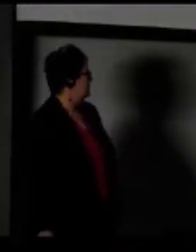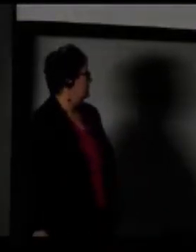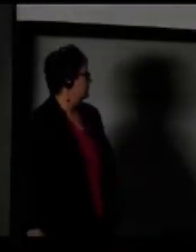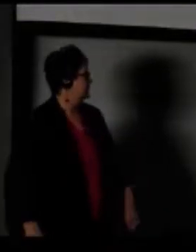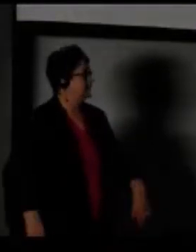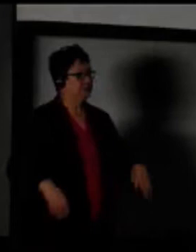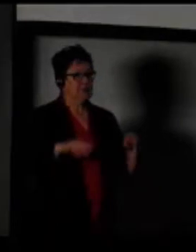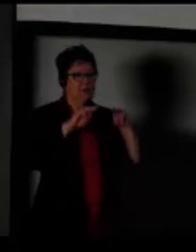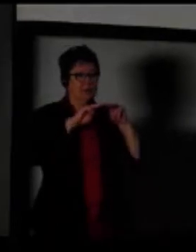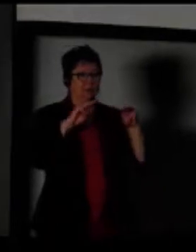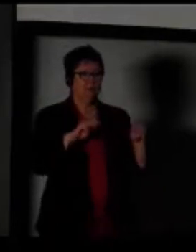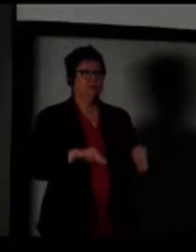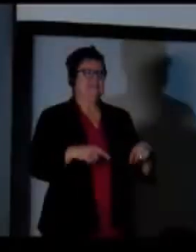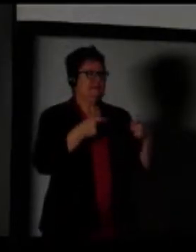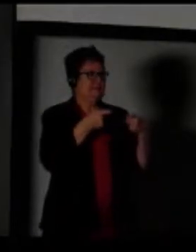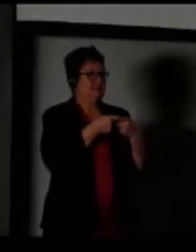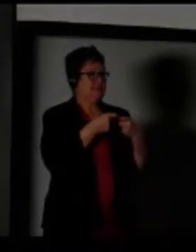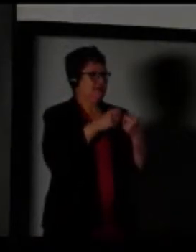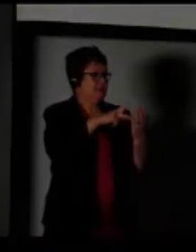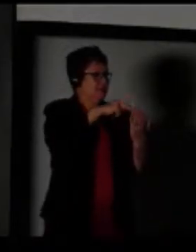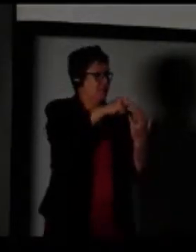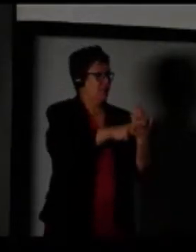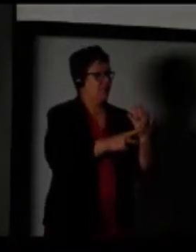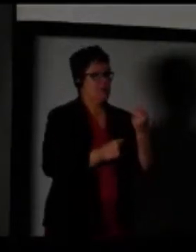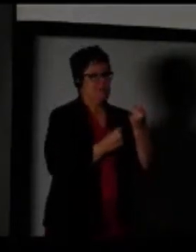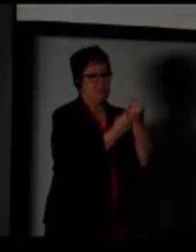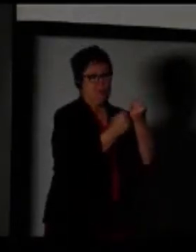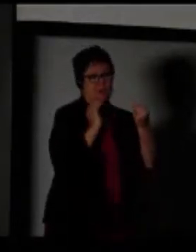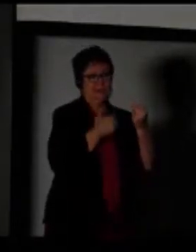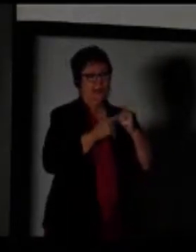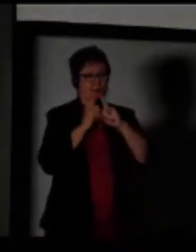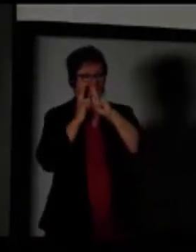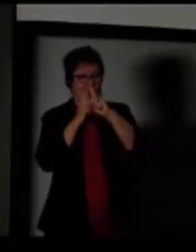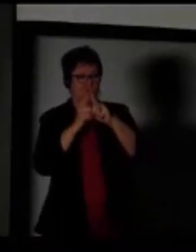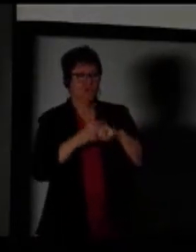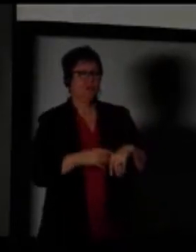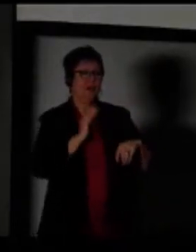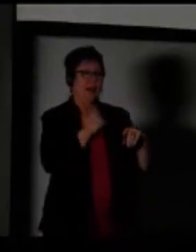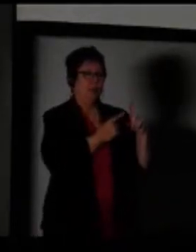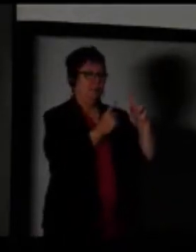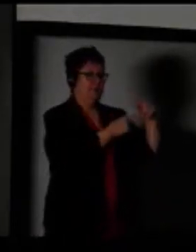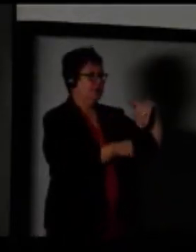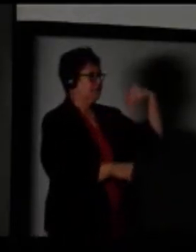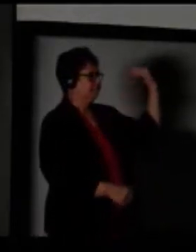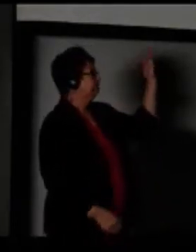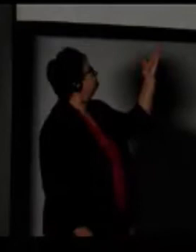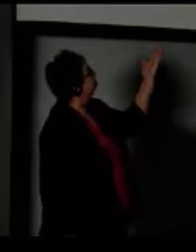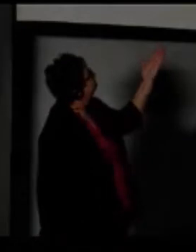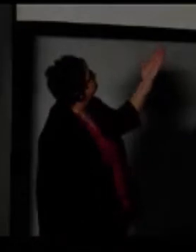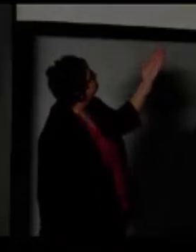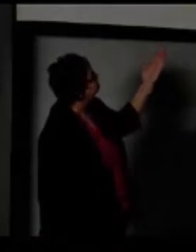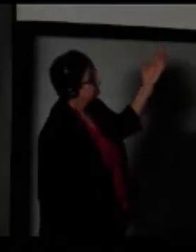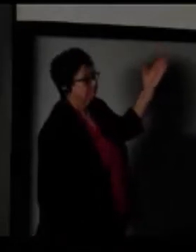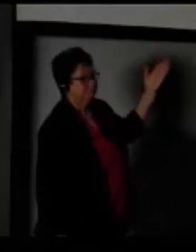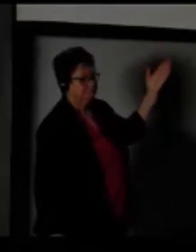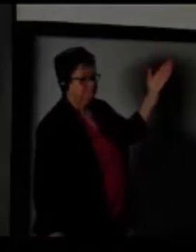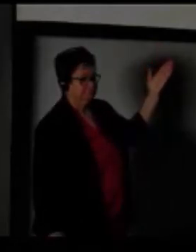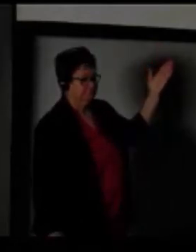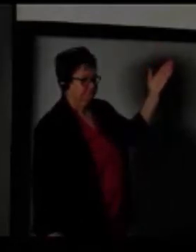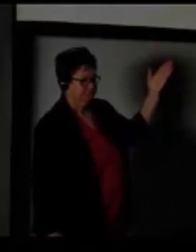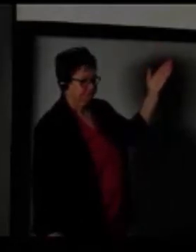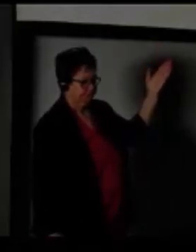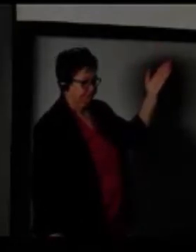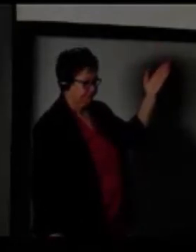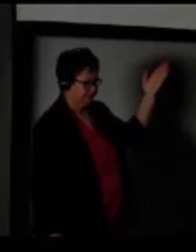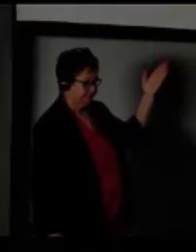Our museum's digitization program supports our mission, and our mission is to give voice to the centrality of the African